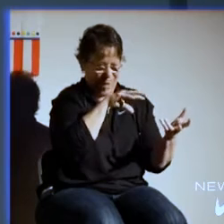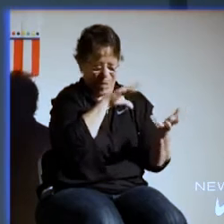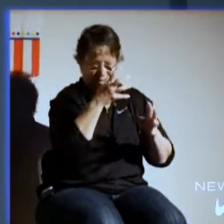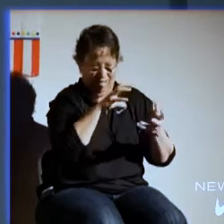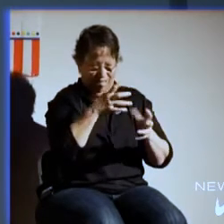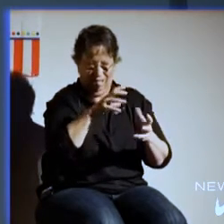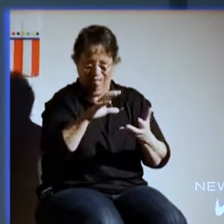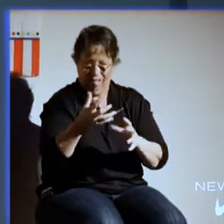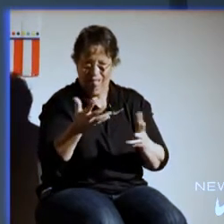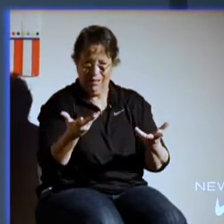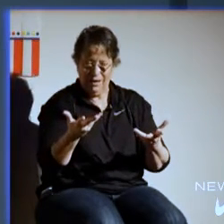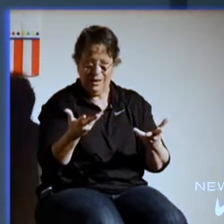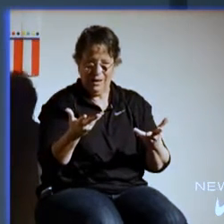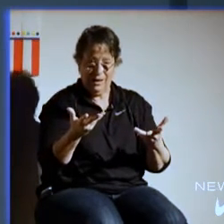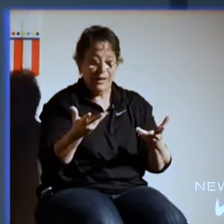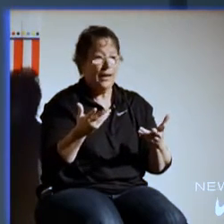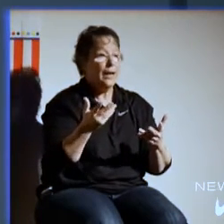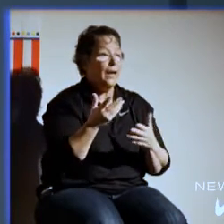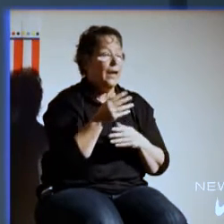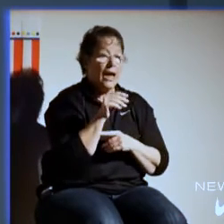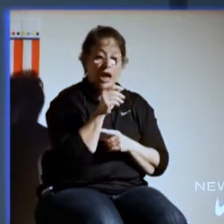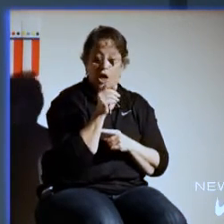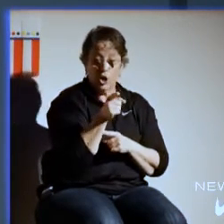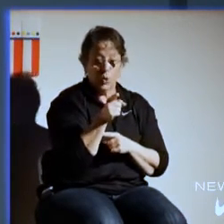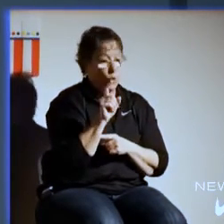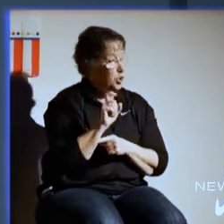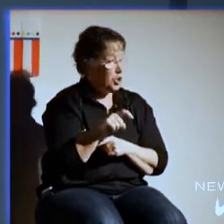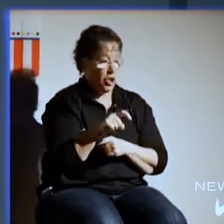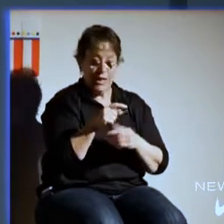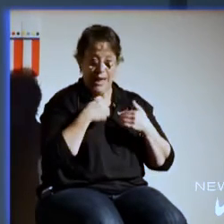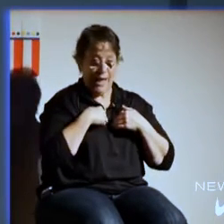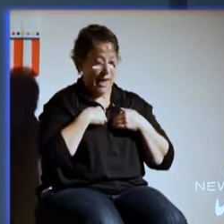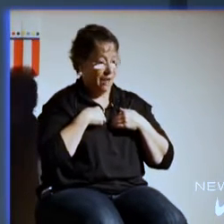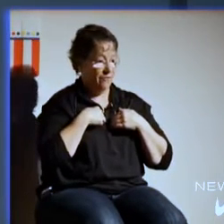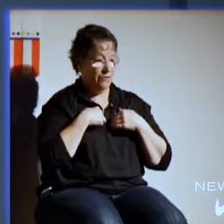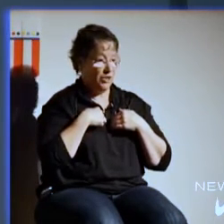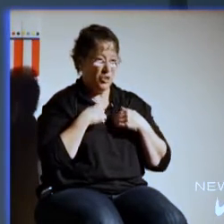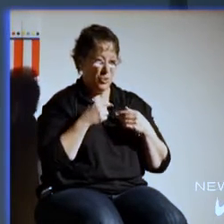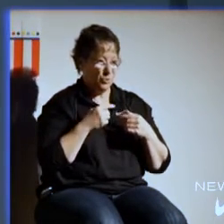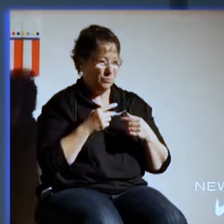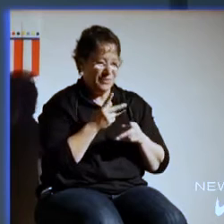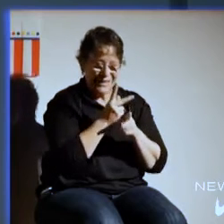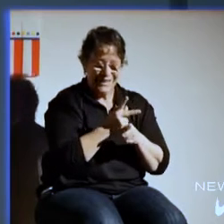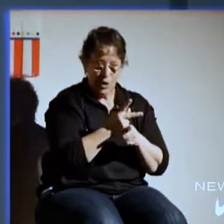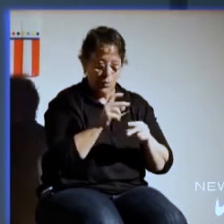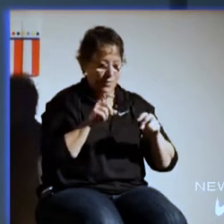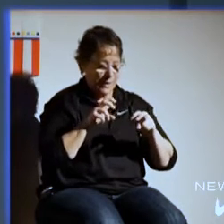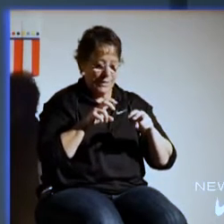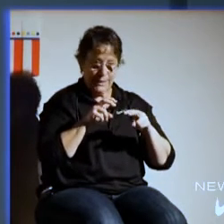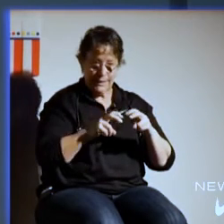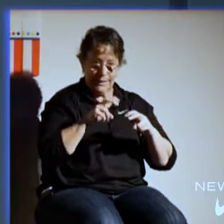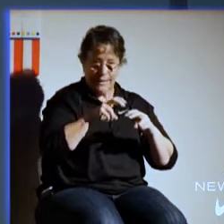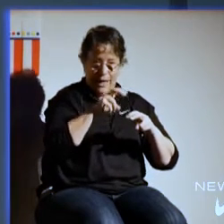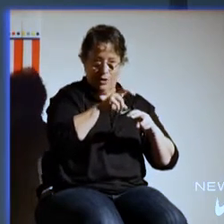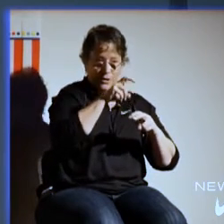the challenge of all sorts of stairs. We've got a 3-story building. We need an elevator.